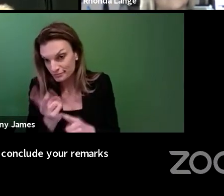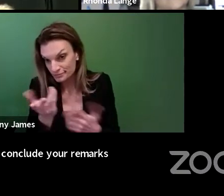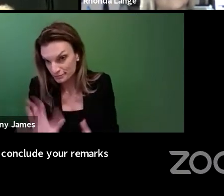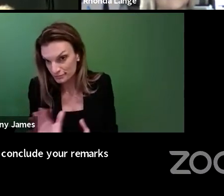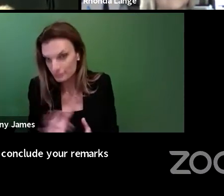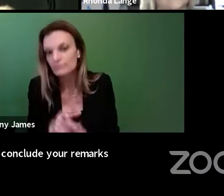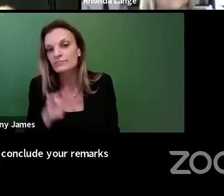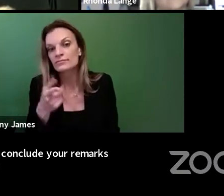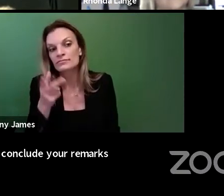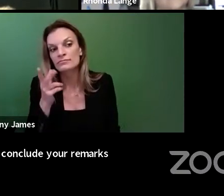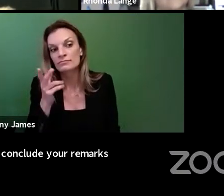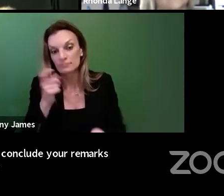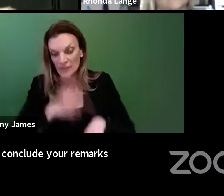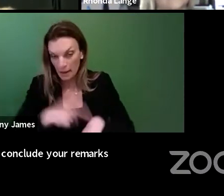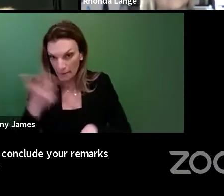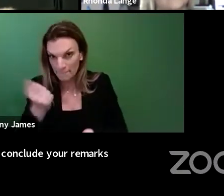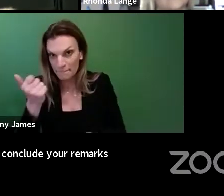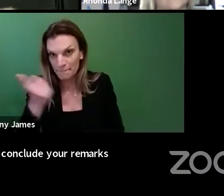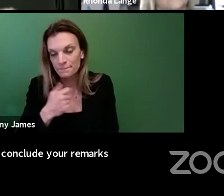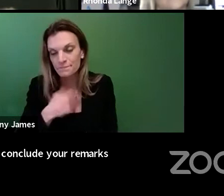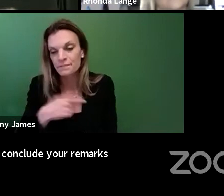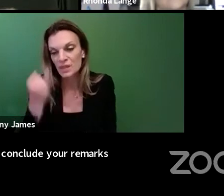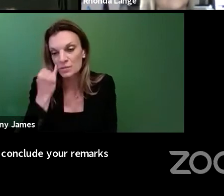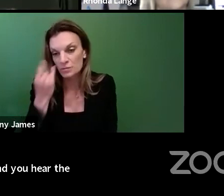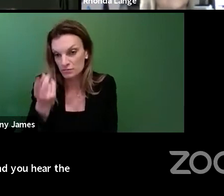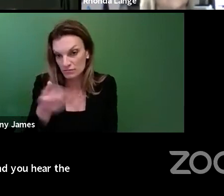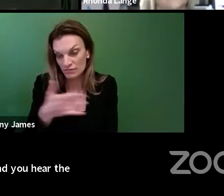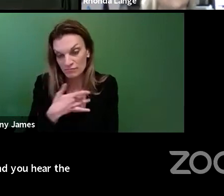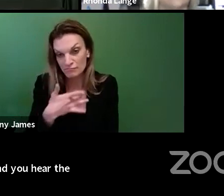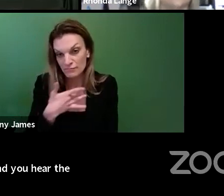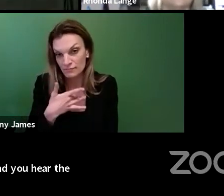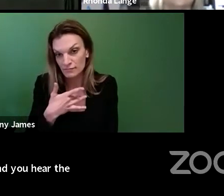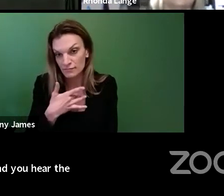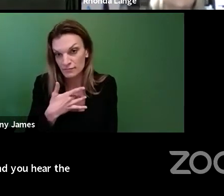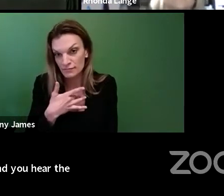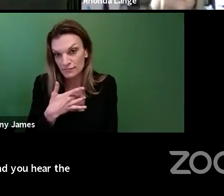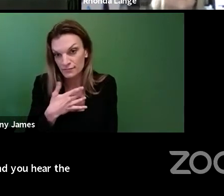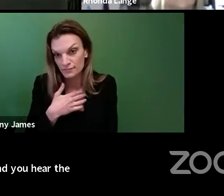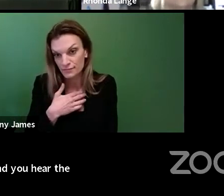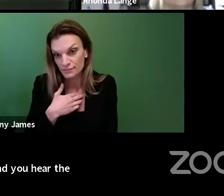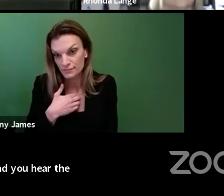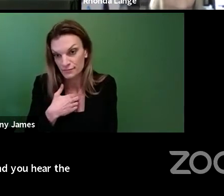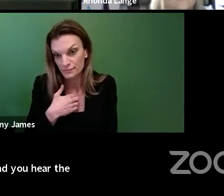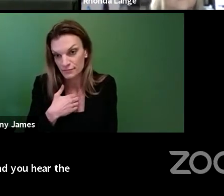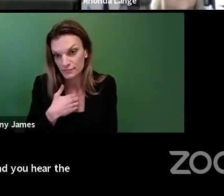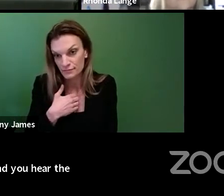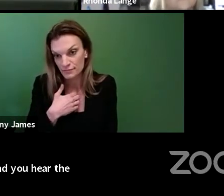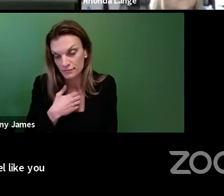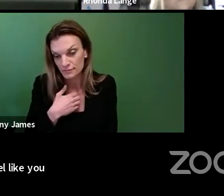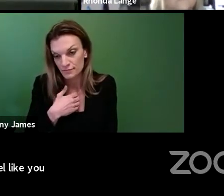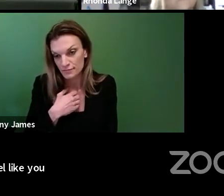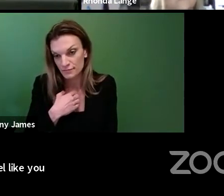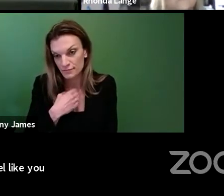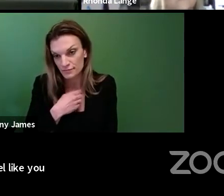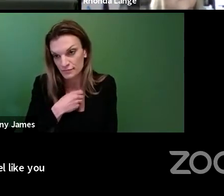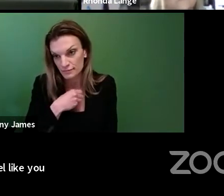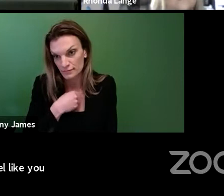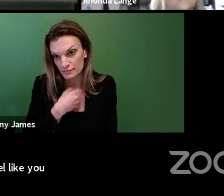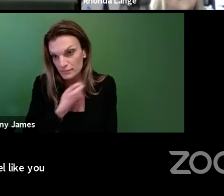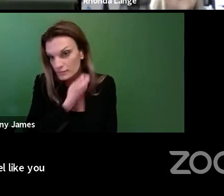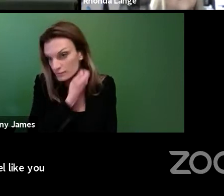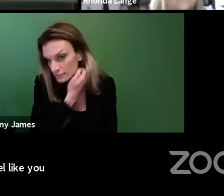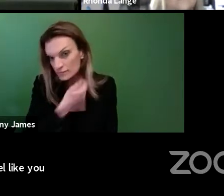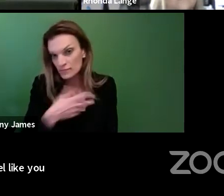and you hear the timer. Again, if you feel like you didn't say exactly what you wanted to say, you want to add to